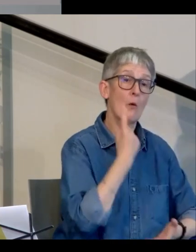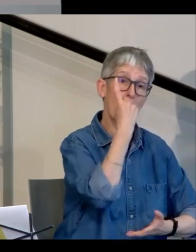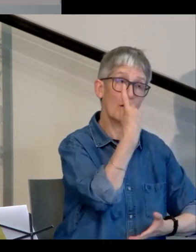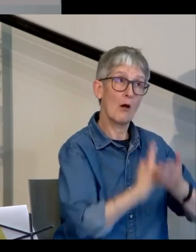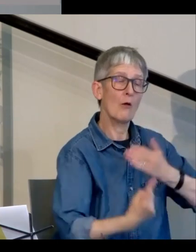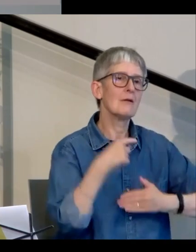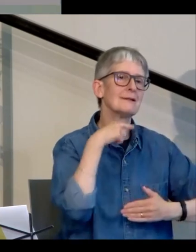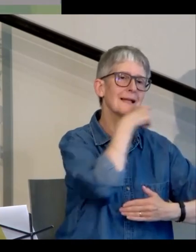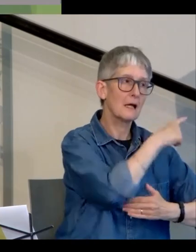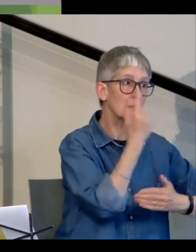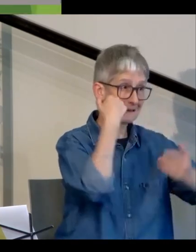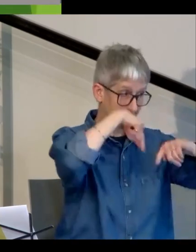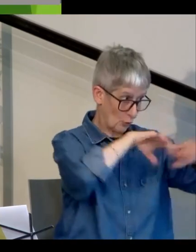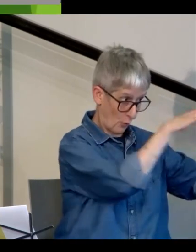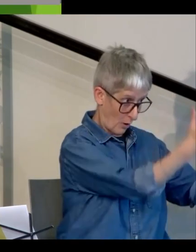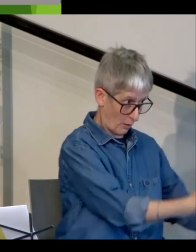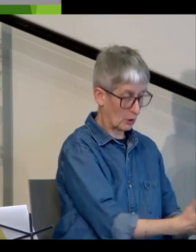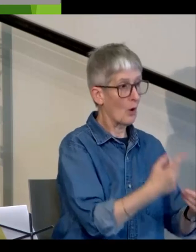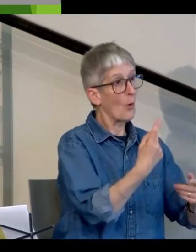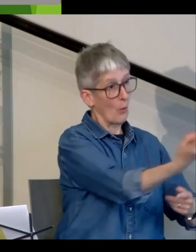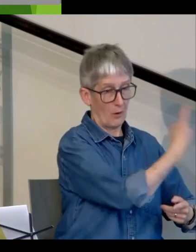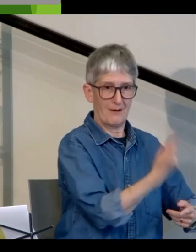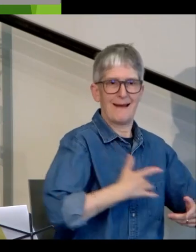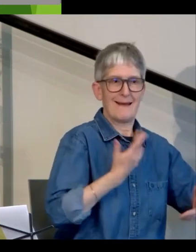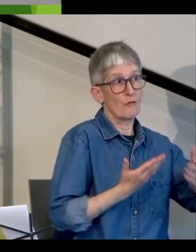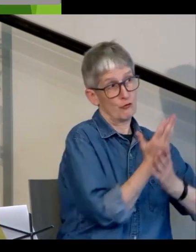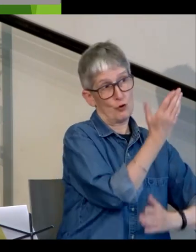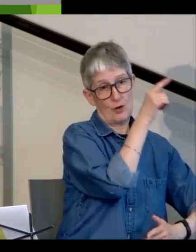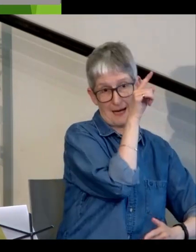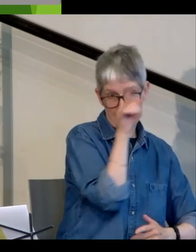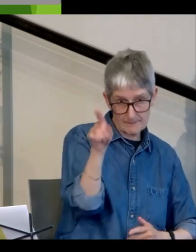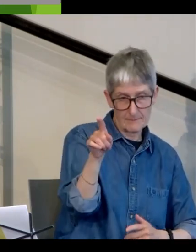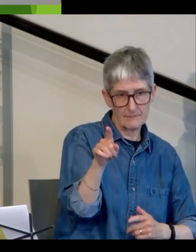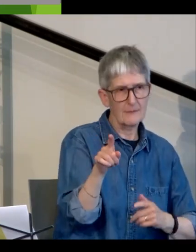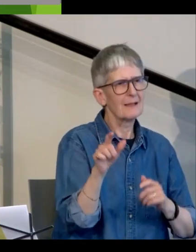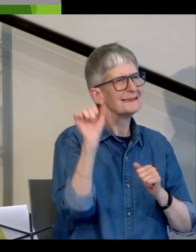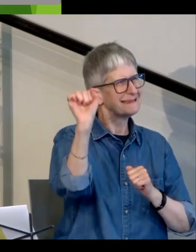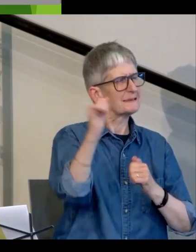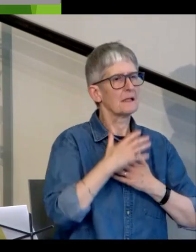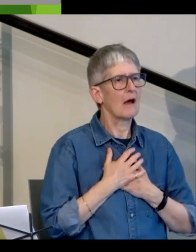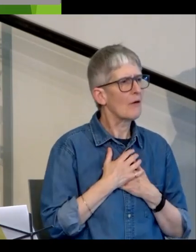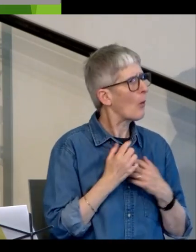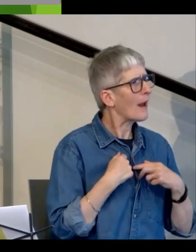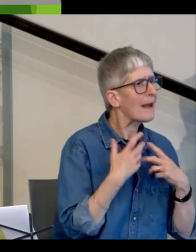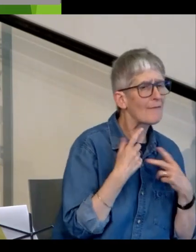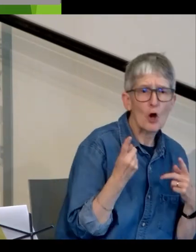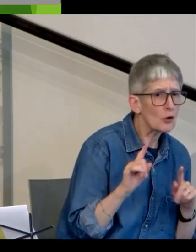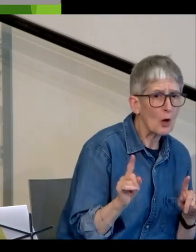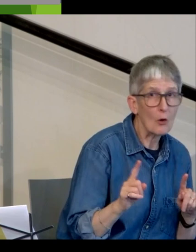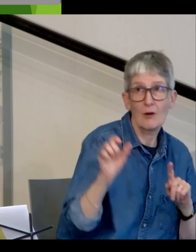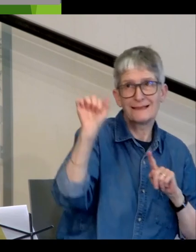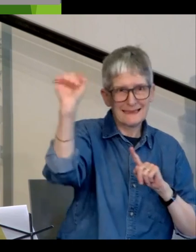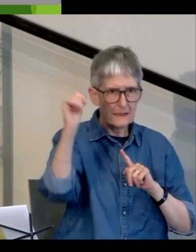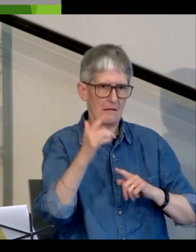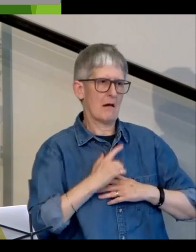world that we might live through him. This is love, not that we loved God, but that he